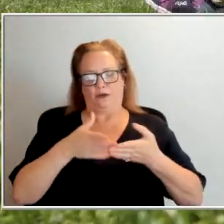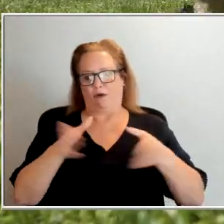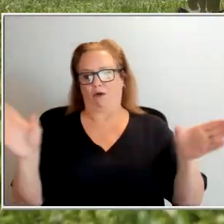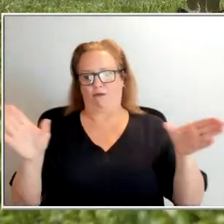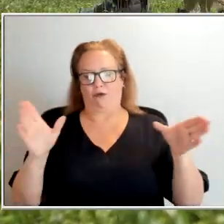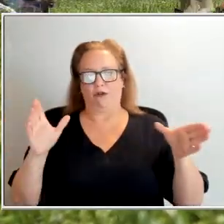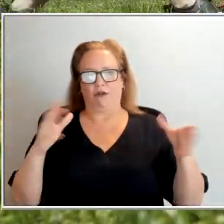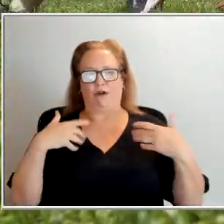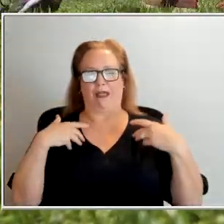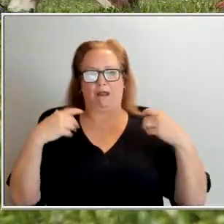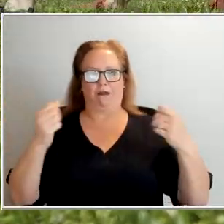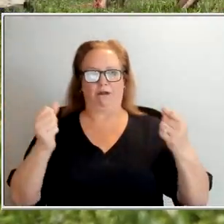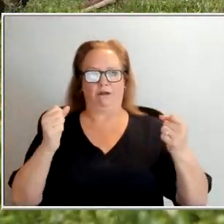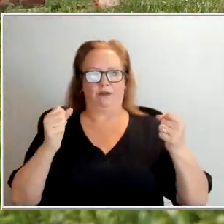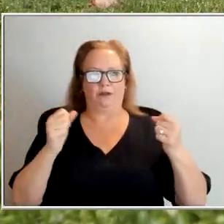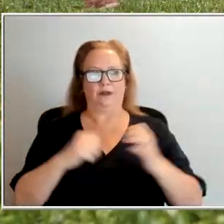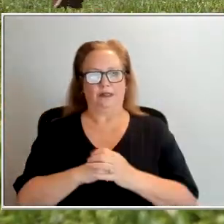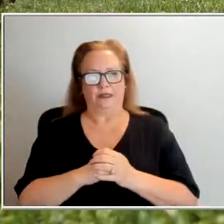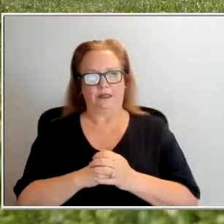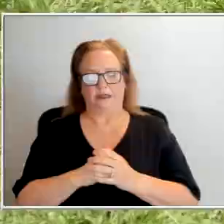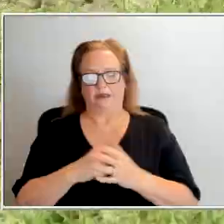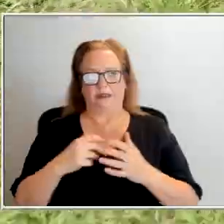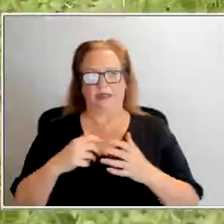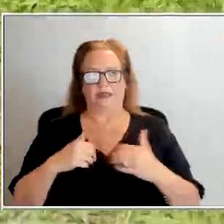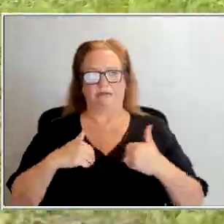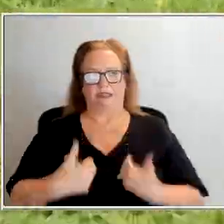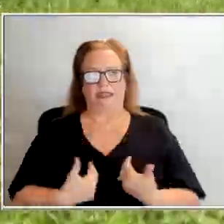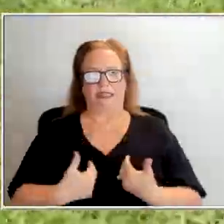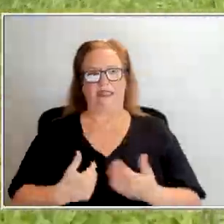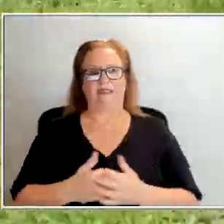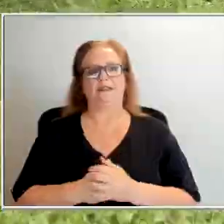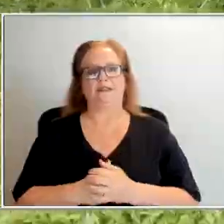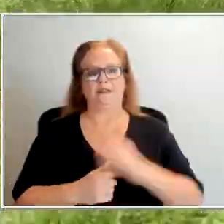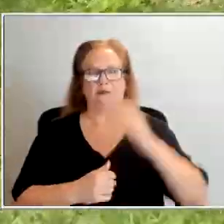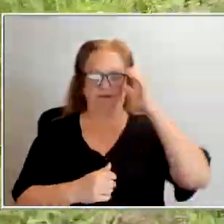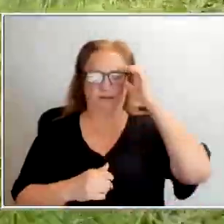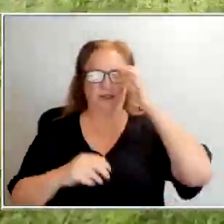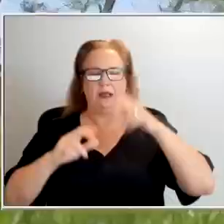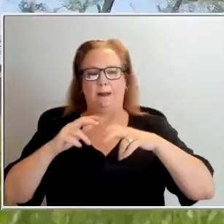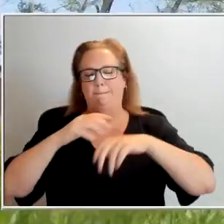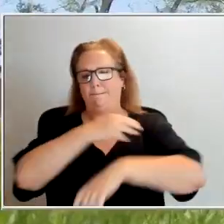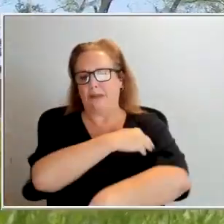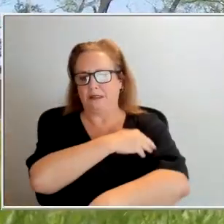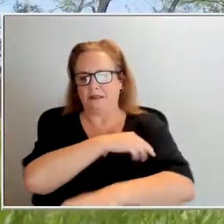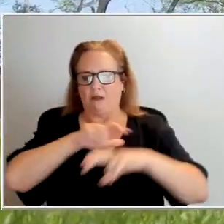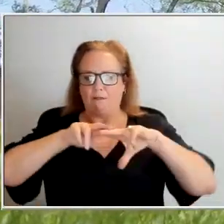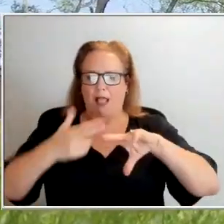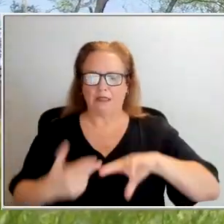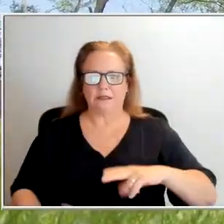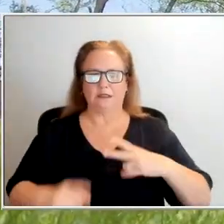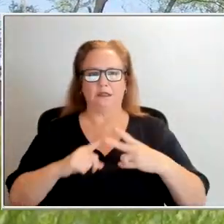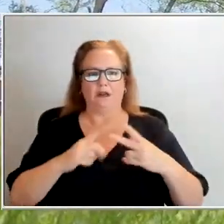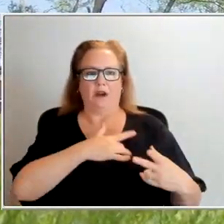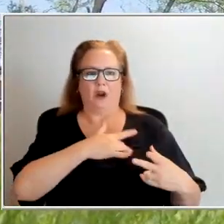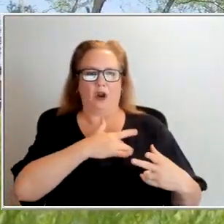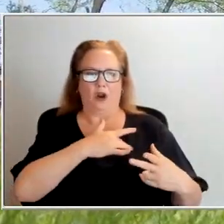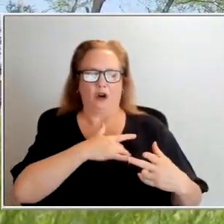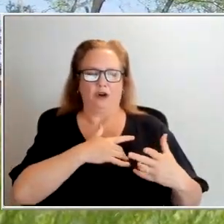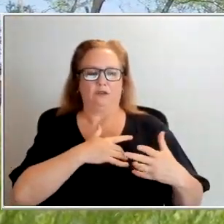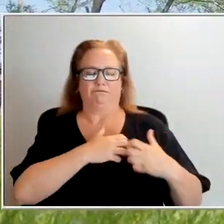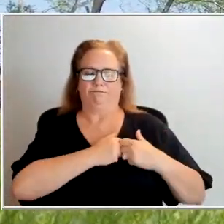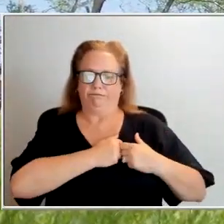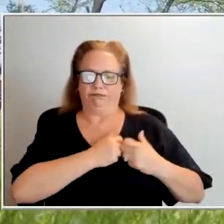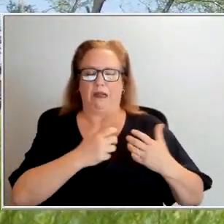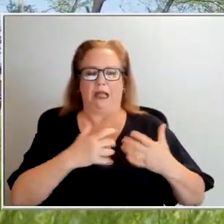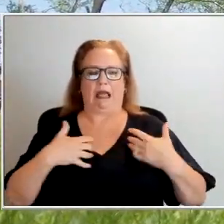cardiovascular health and conditioning. They just get fatigued. They get fatigued and they lose muscle mass, they lose cardiovascular capacity. And so we know